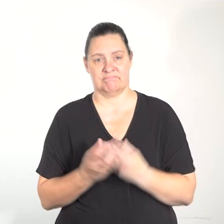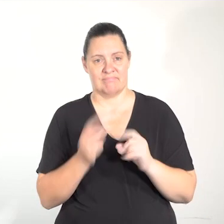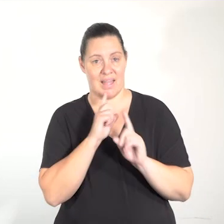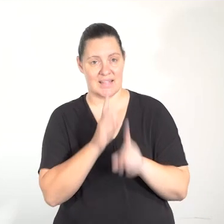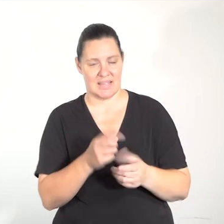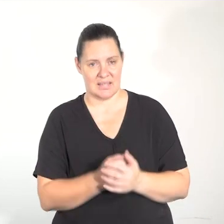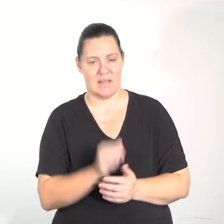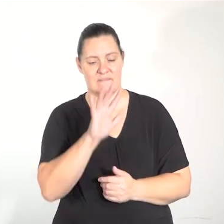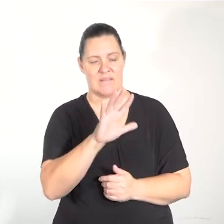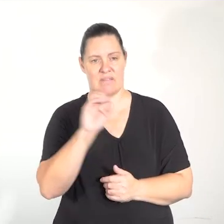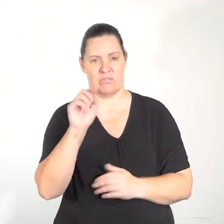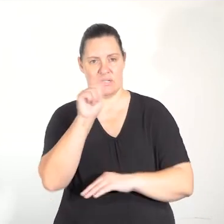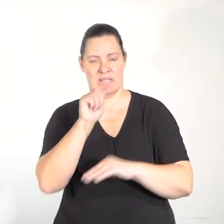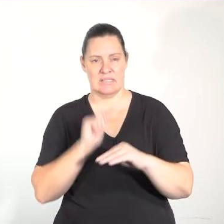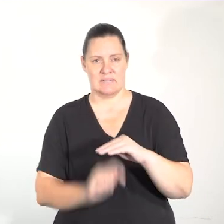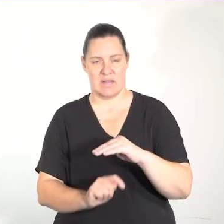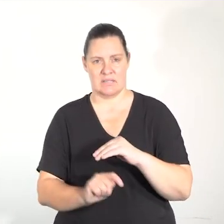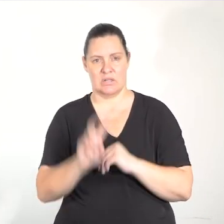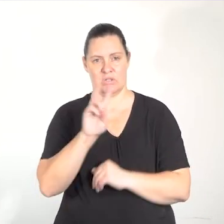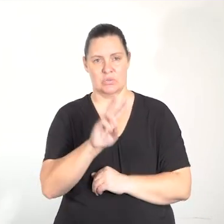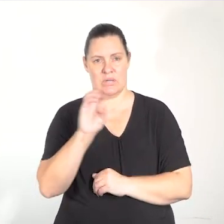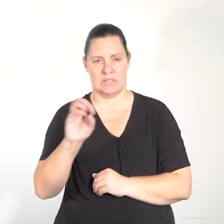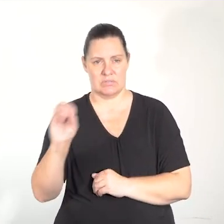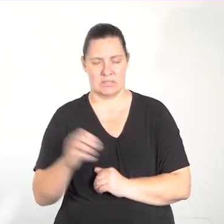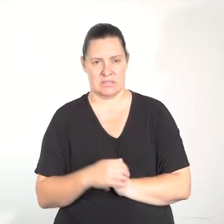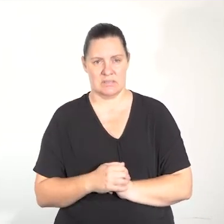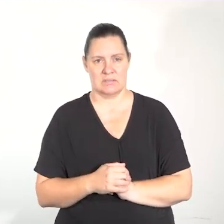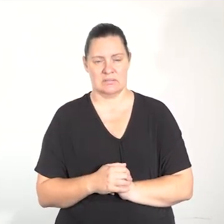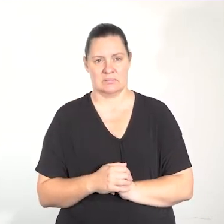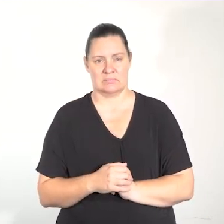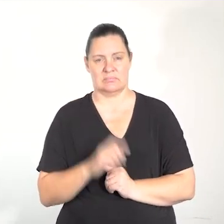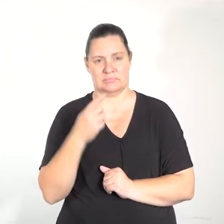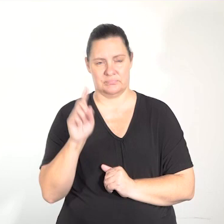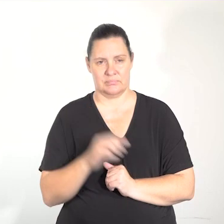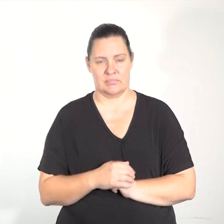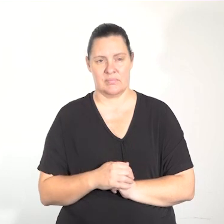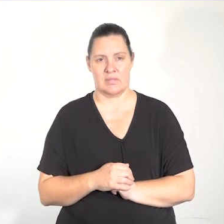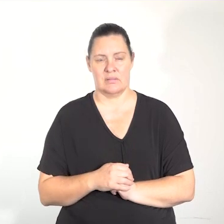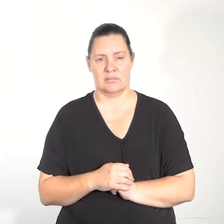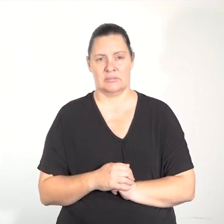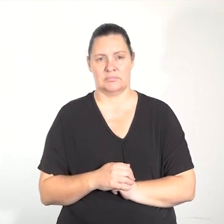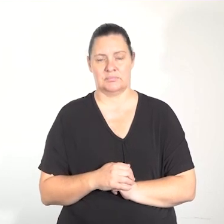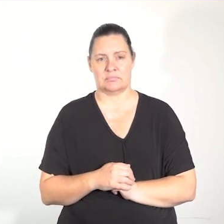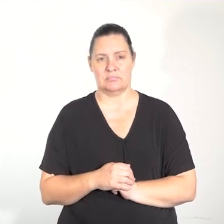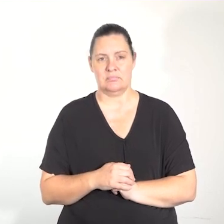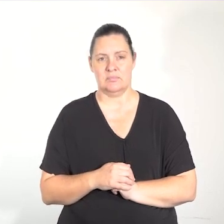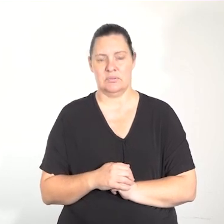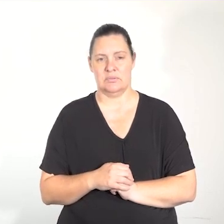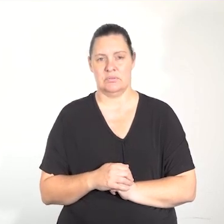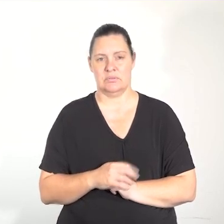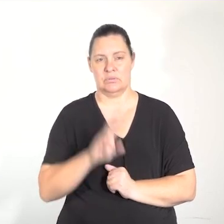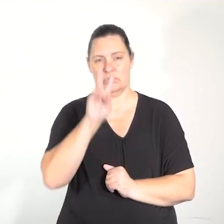Do you have the answer? 500 divided by 200. Yes, you are correct. That is going to give